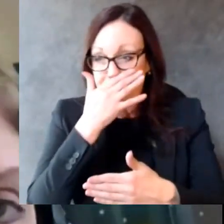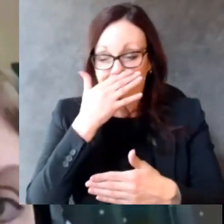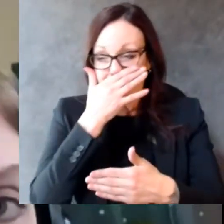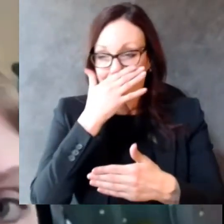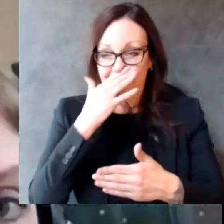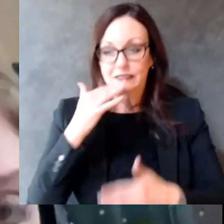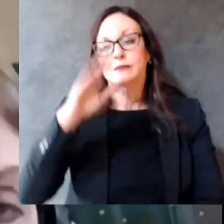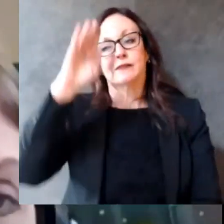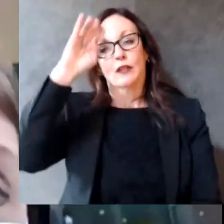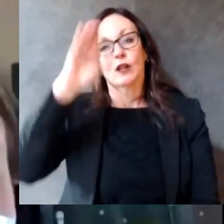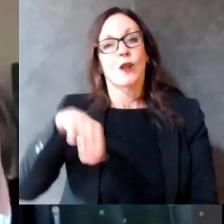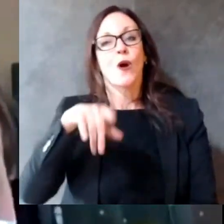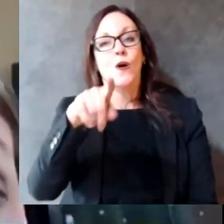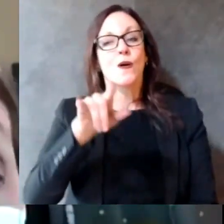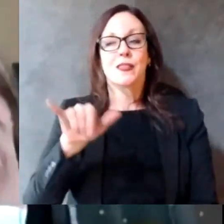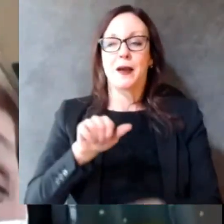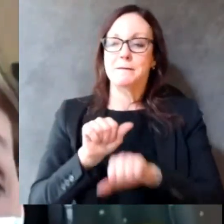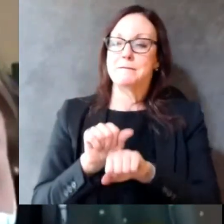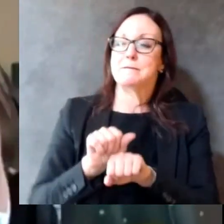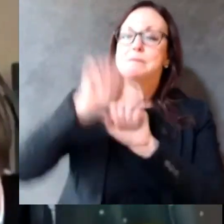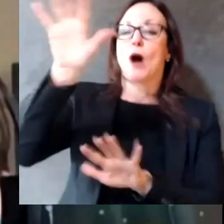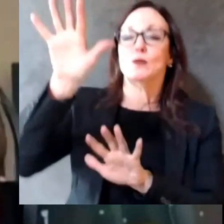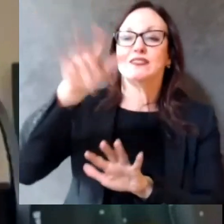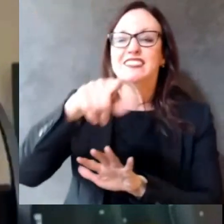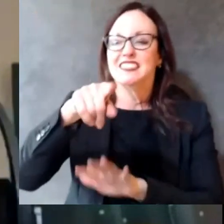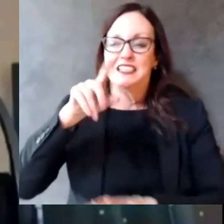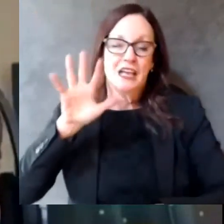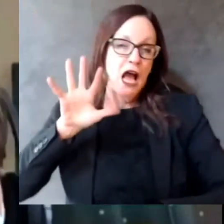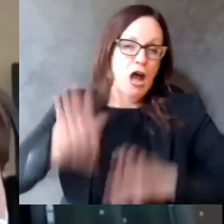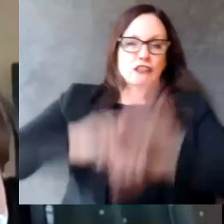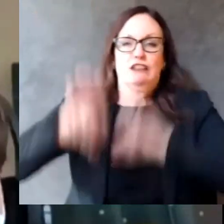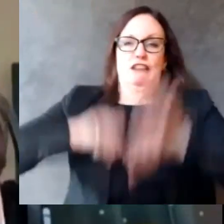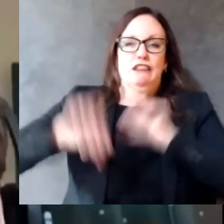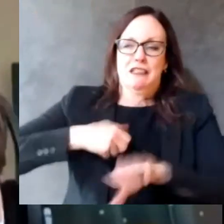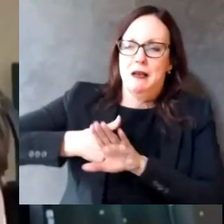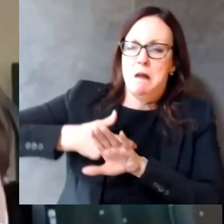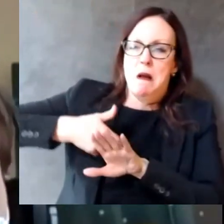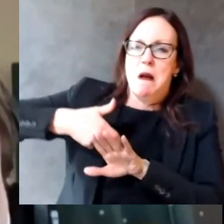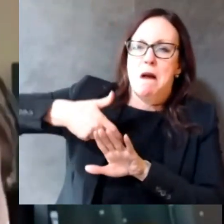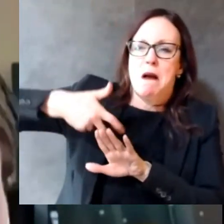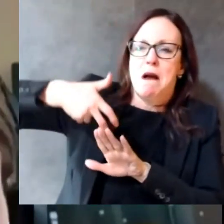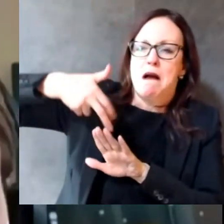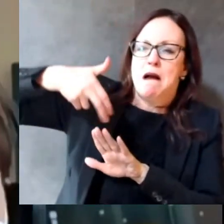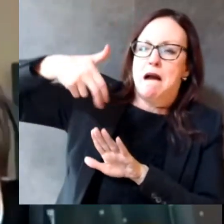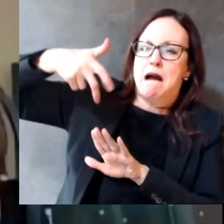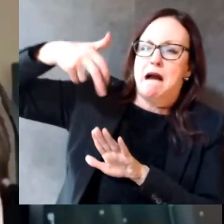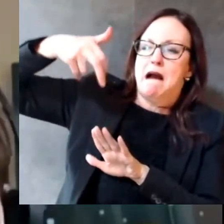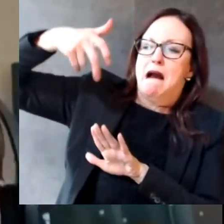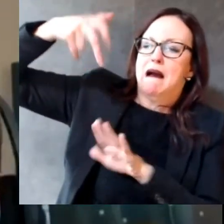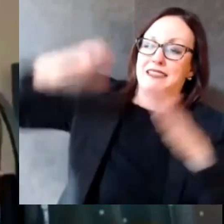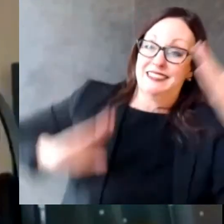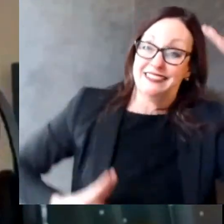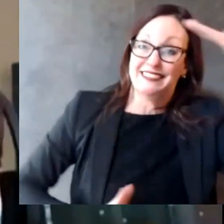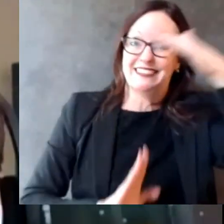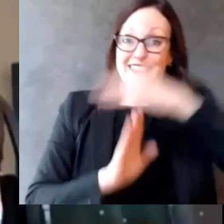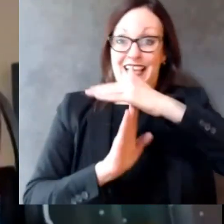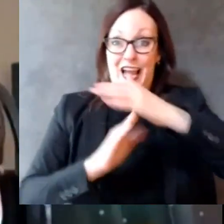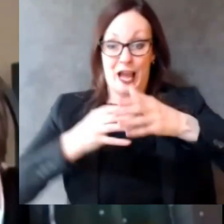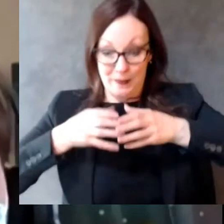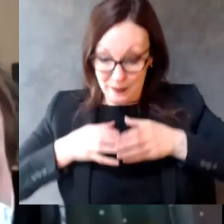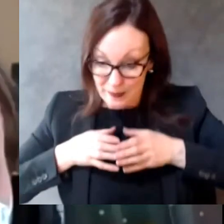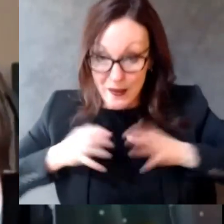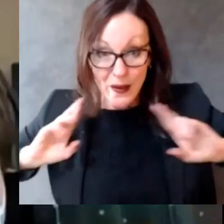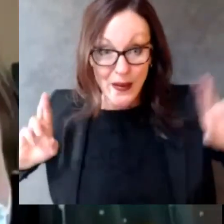plateau. I don't know if there'll be another big ascent. Perhaps as we add new populations of children, we may see